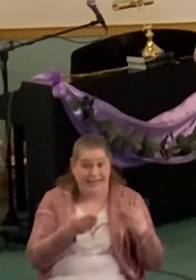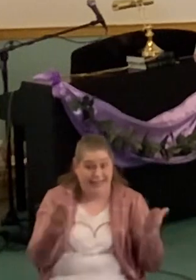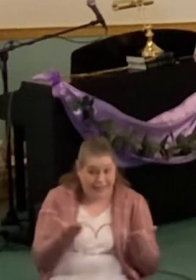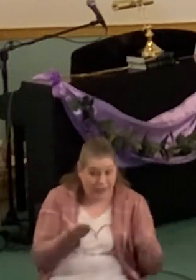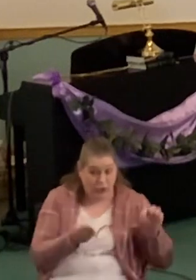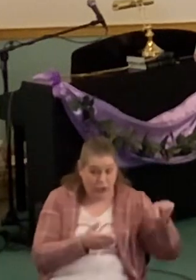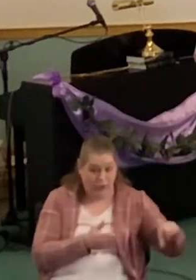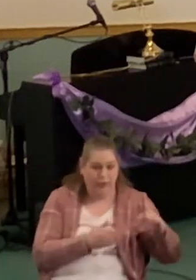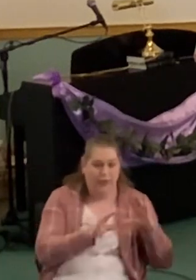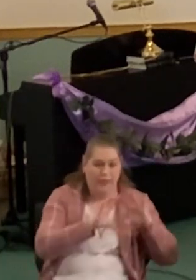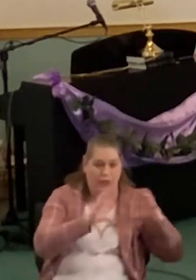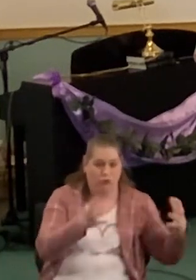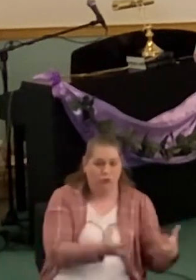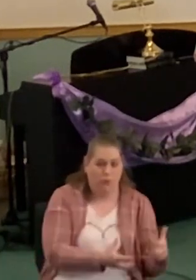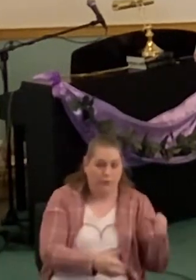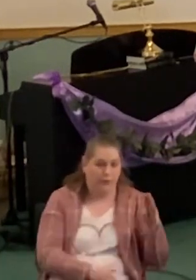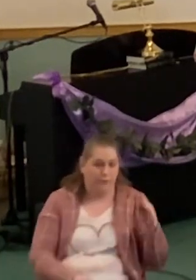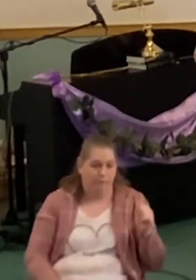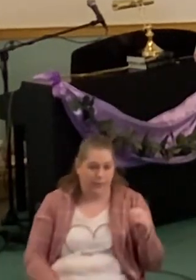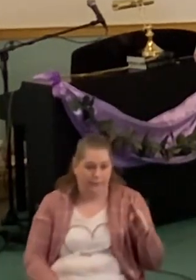Babylon.